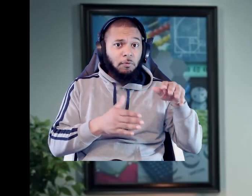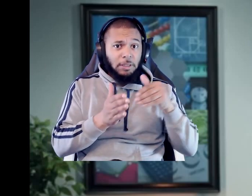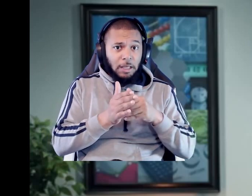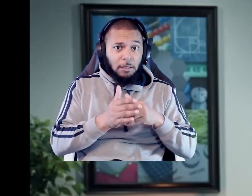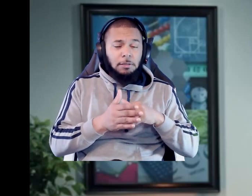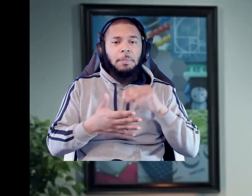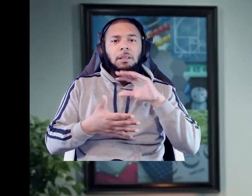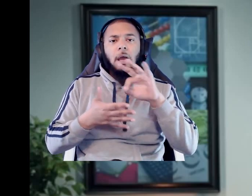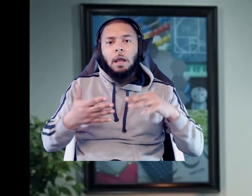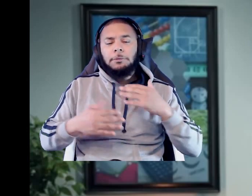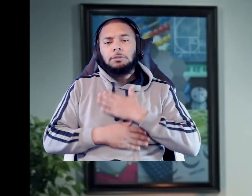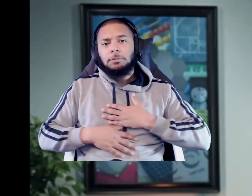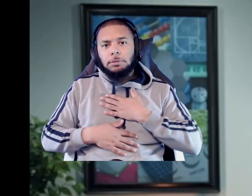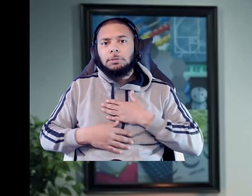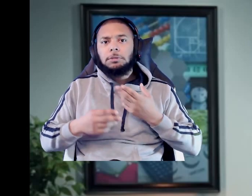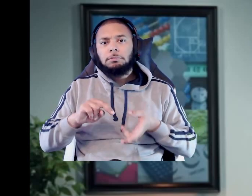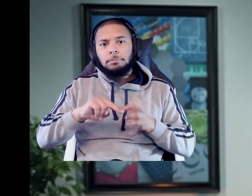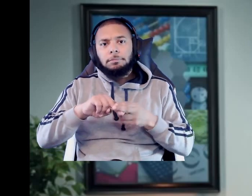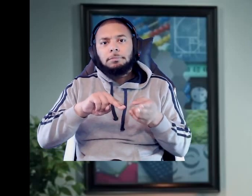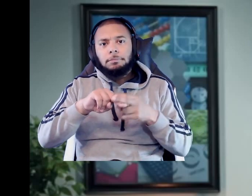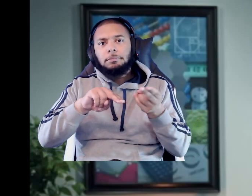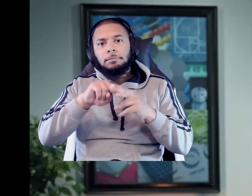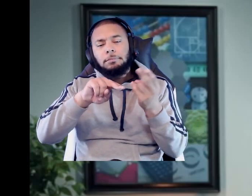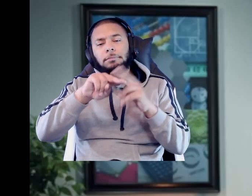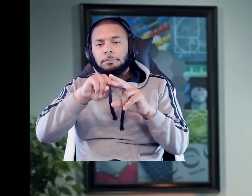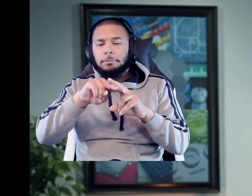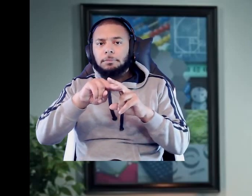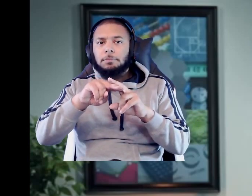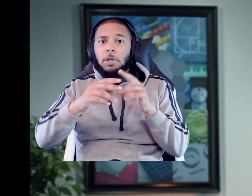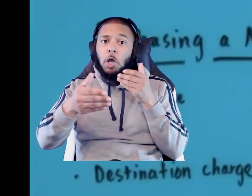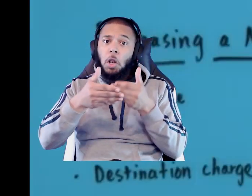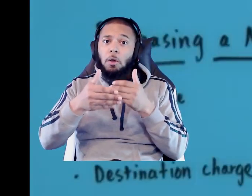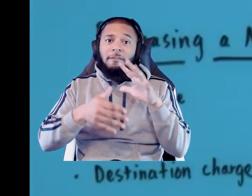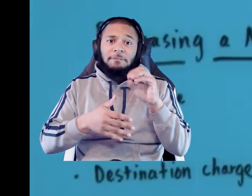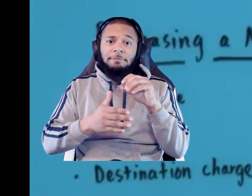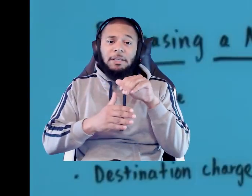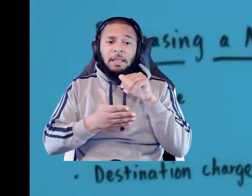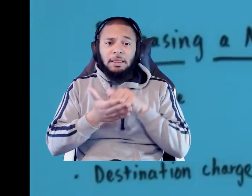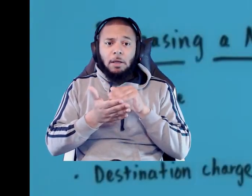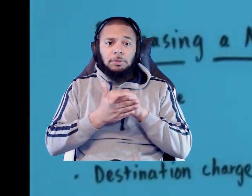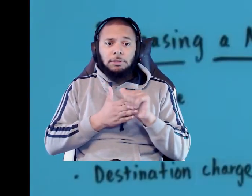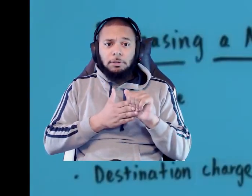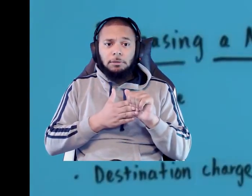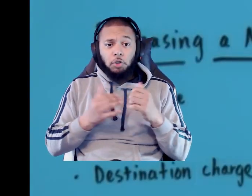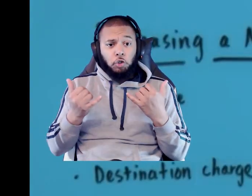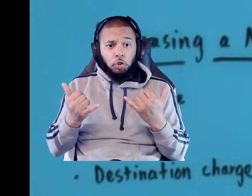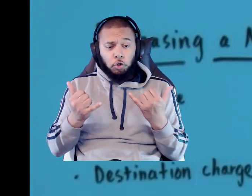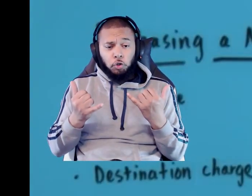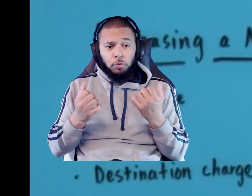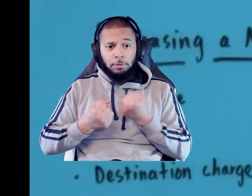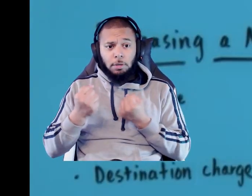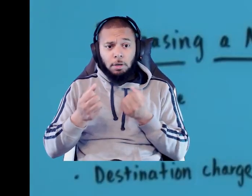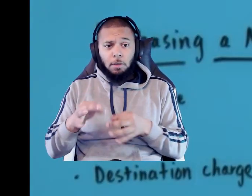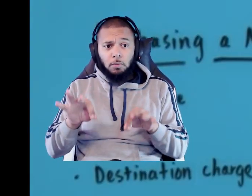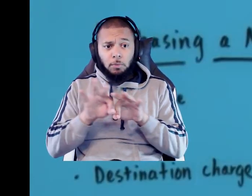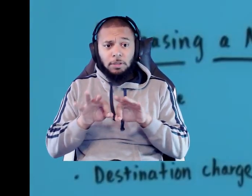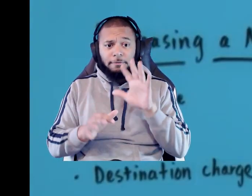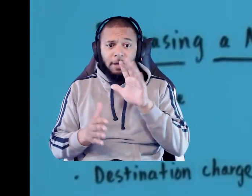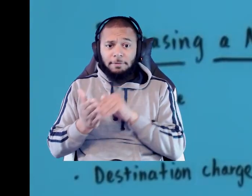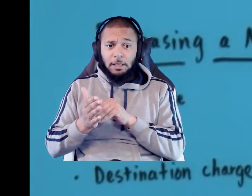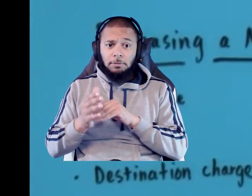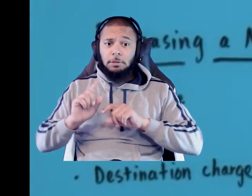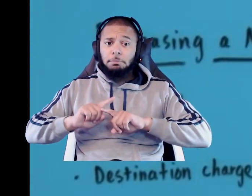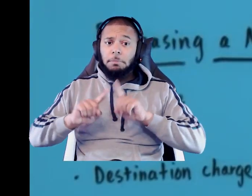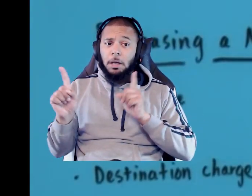and the destination charge, it climbs all the way almost up to $50,000. Her current vehicle is worth $5,000,